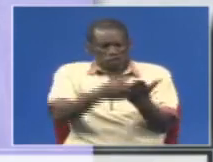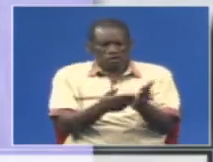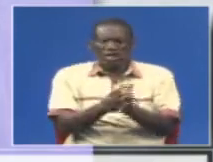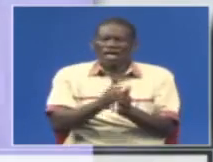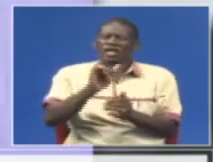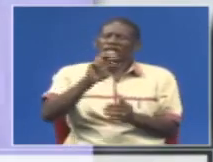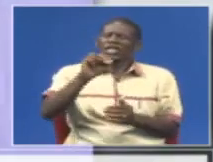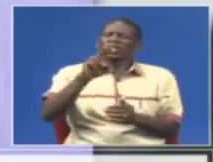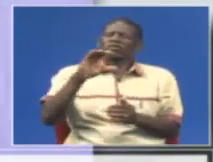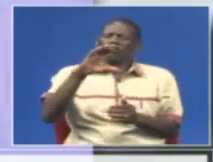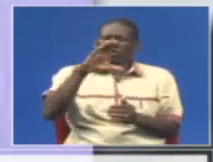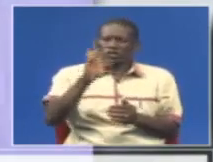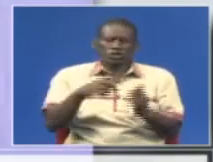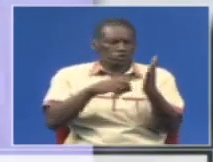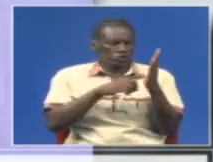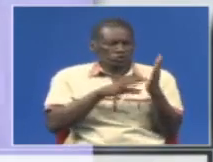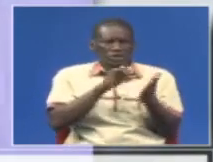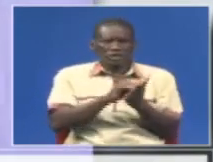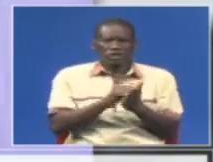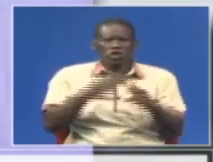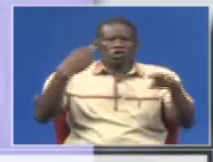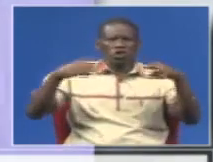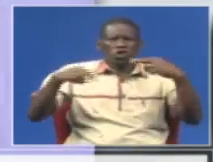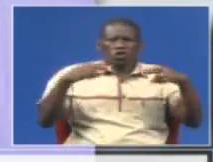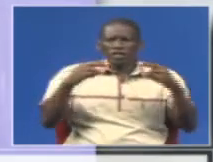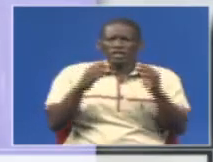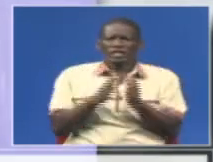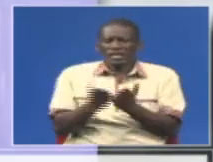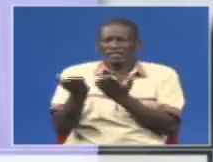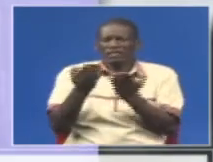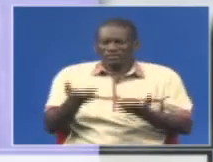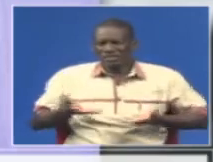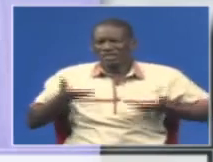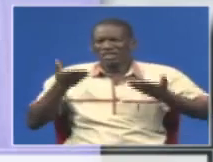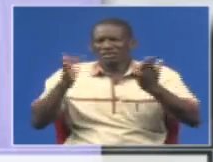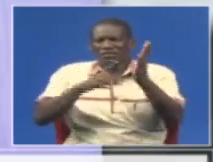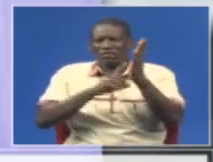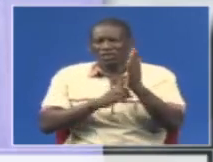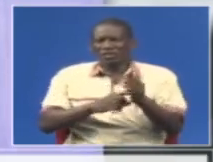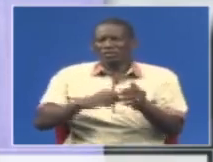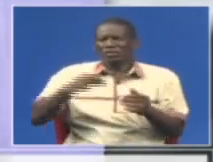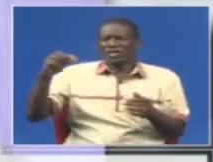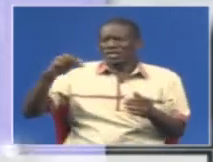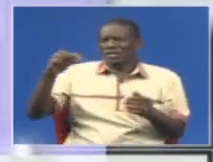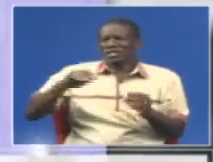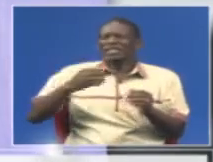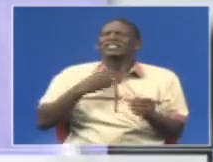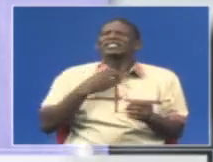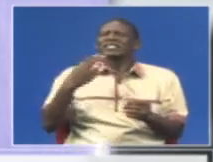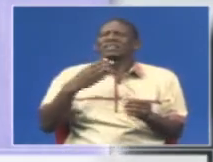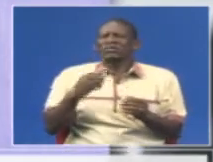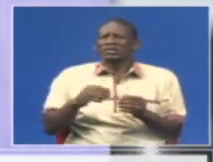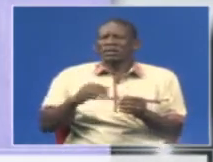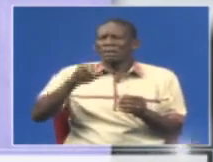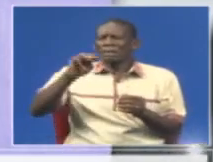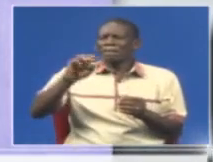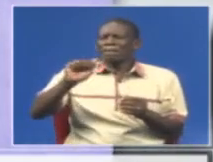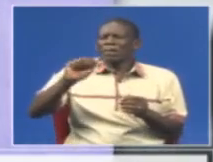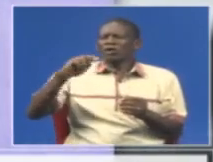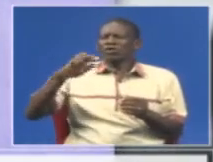with this unit indicate that hotels and service providers like Gracious Sounds, Magonyi Guest Hotels